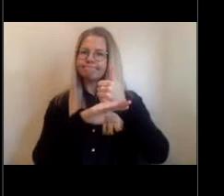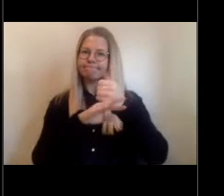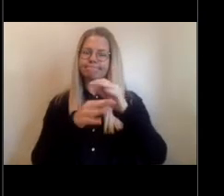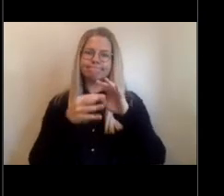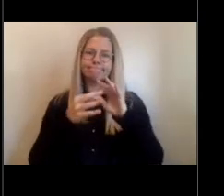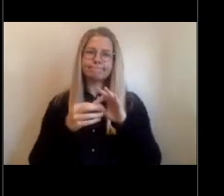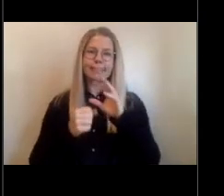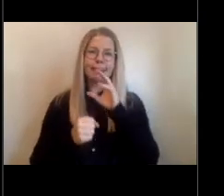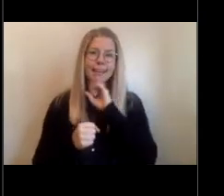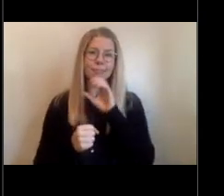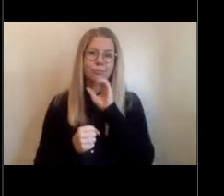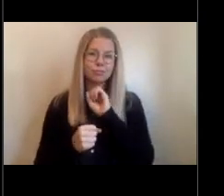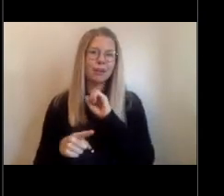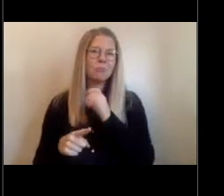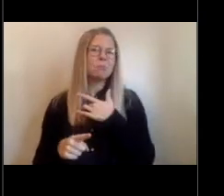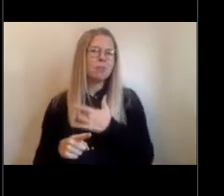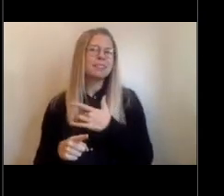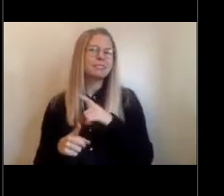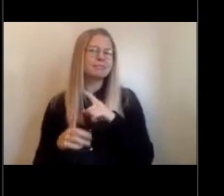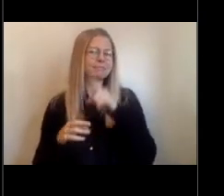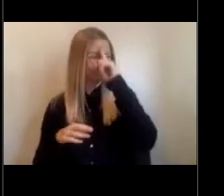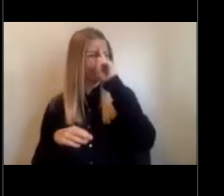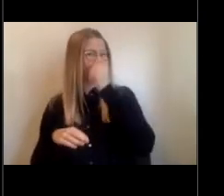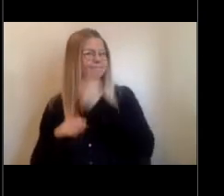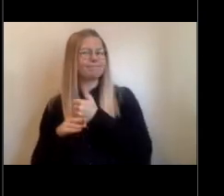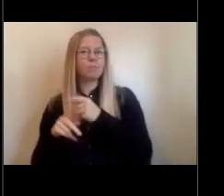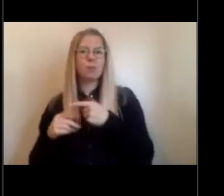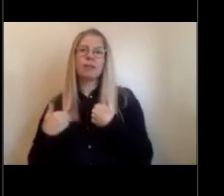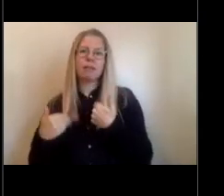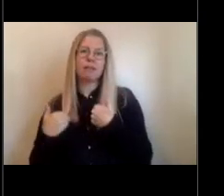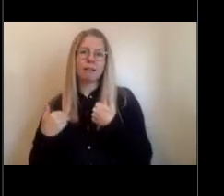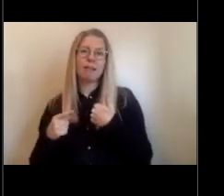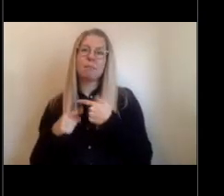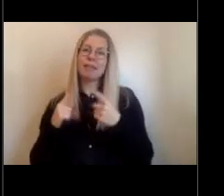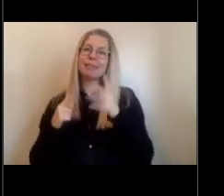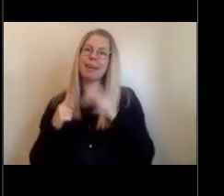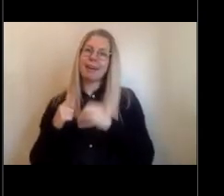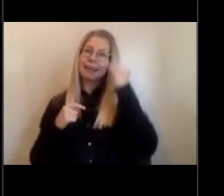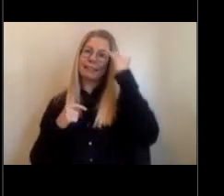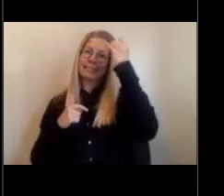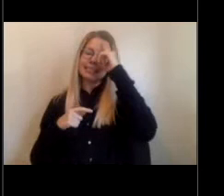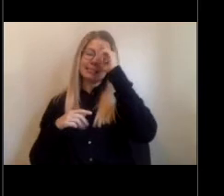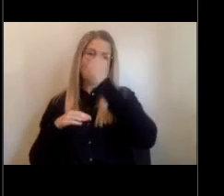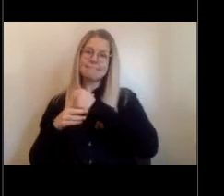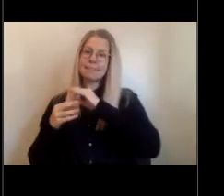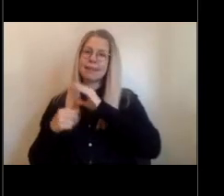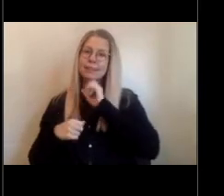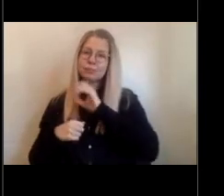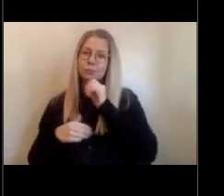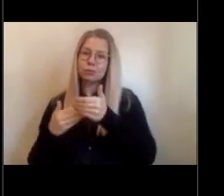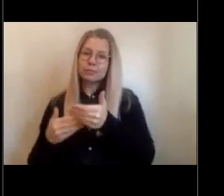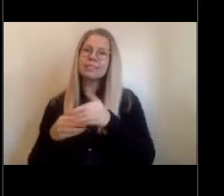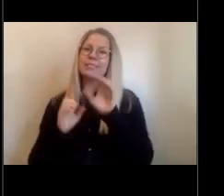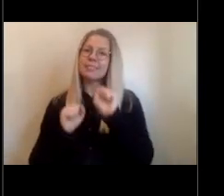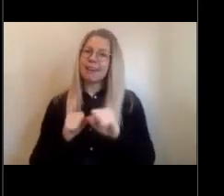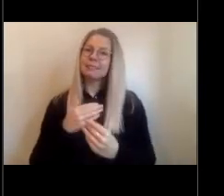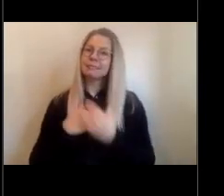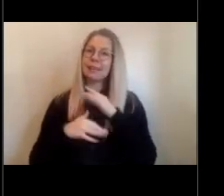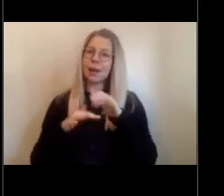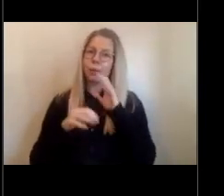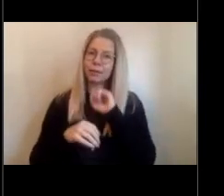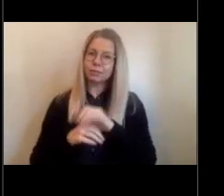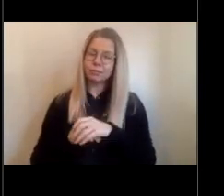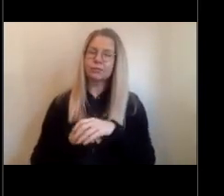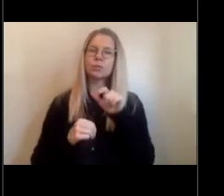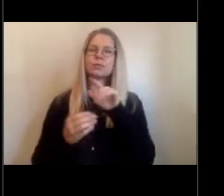worry about trying to read my little slide here. I'll give you kind of the core details. This is a study looking at 440 people